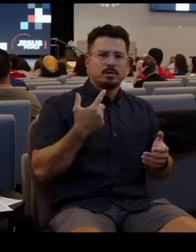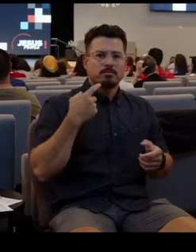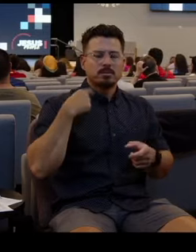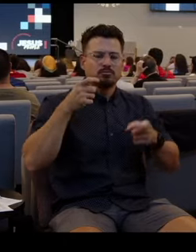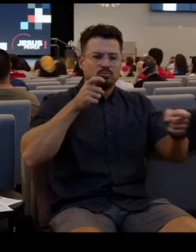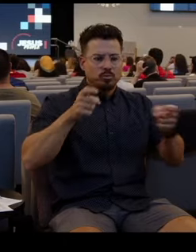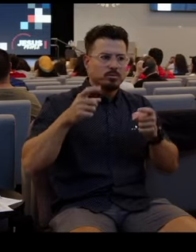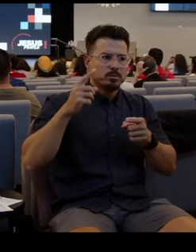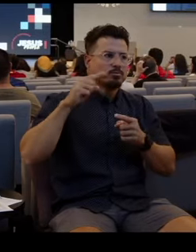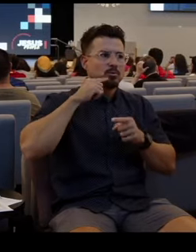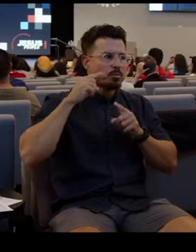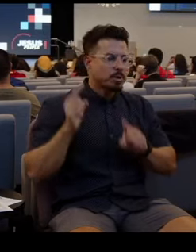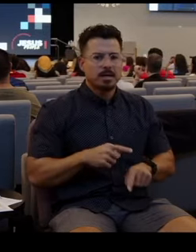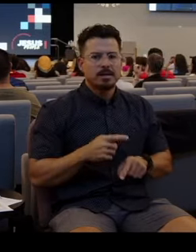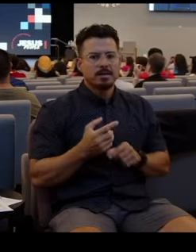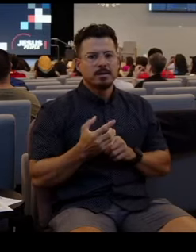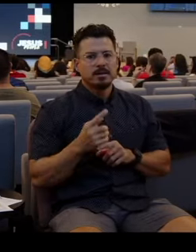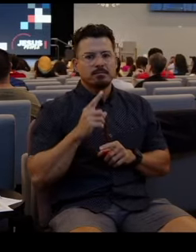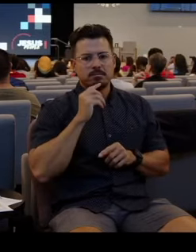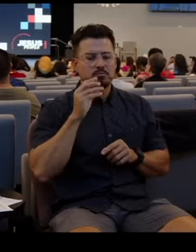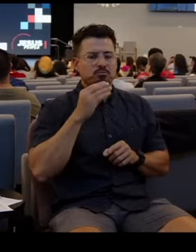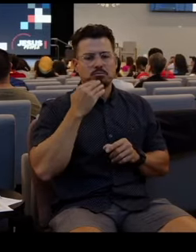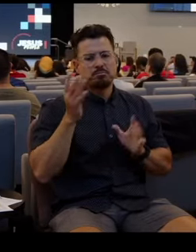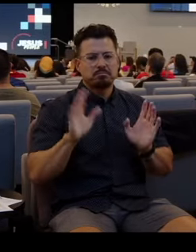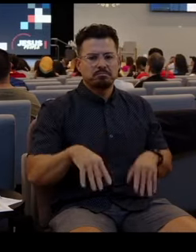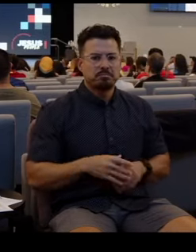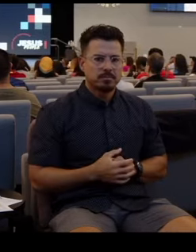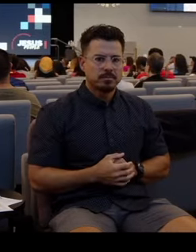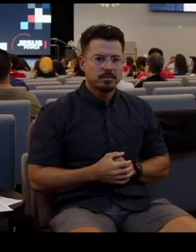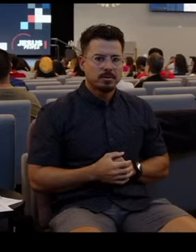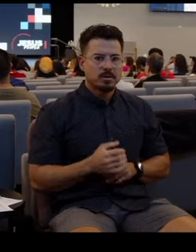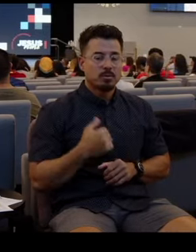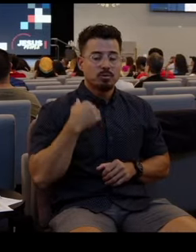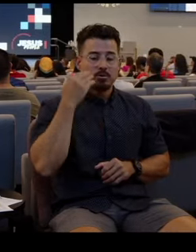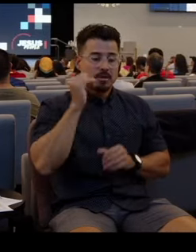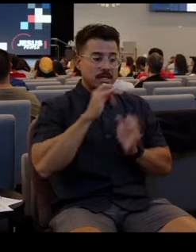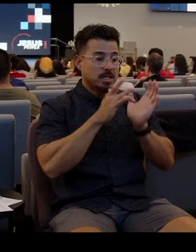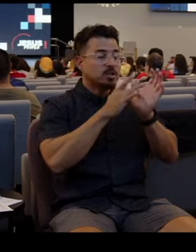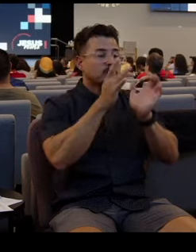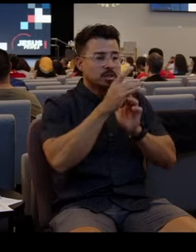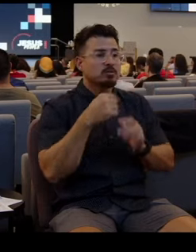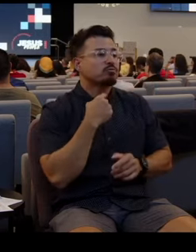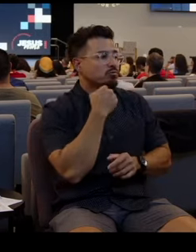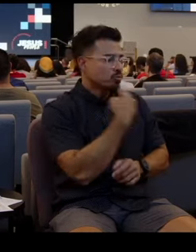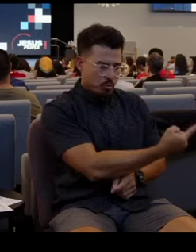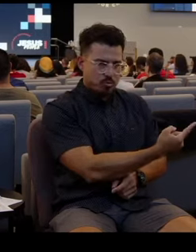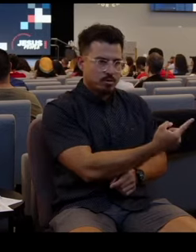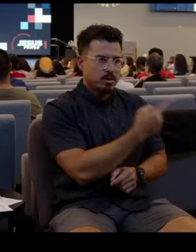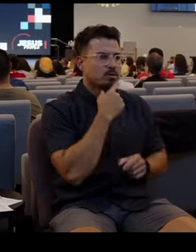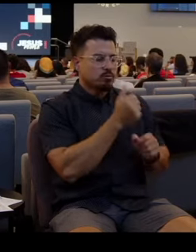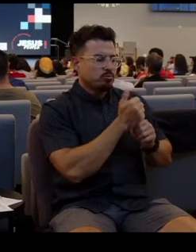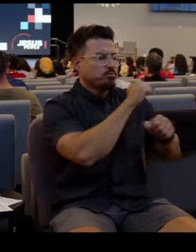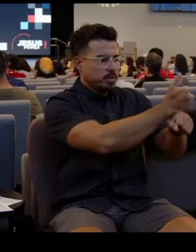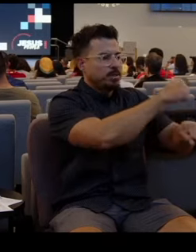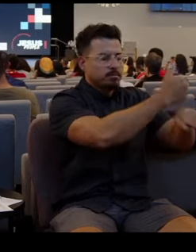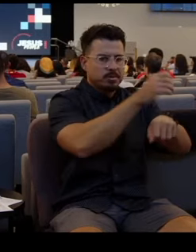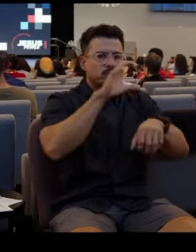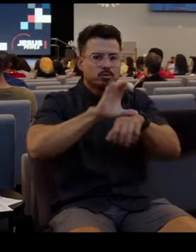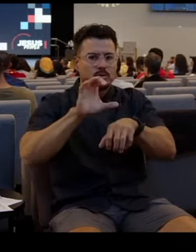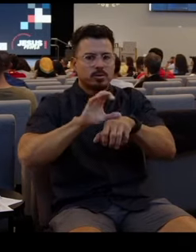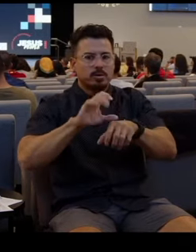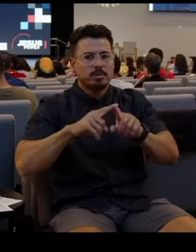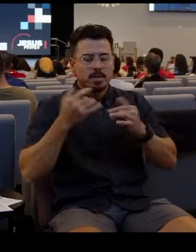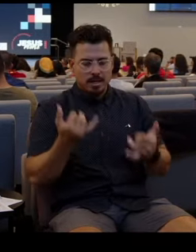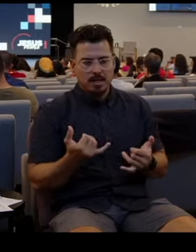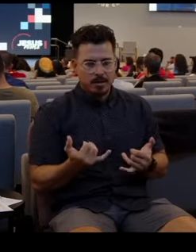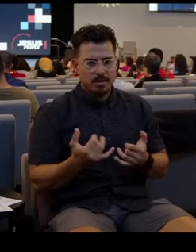directive, as good as it was. We know that Jesus gave that directive. But we see in real